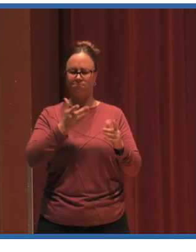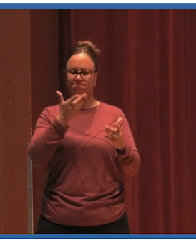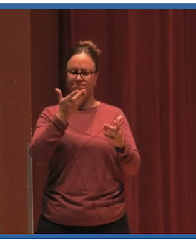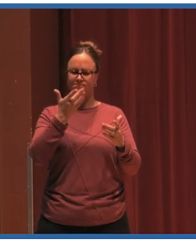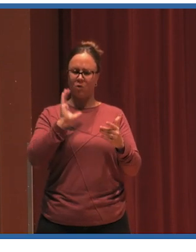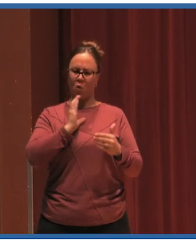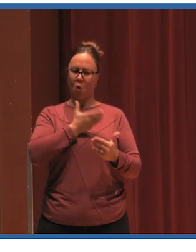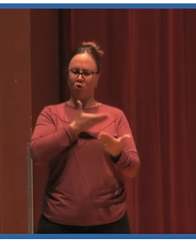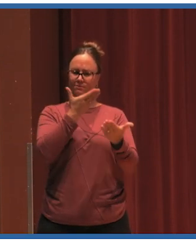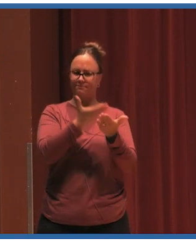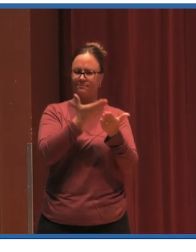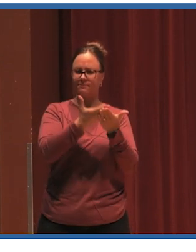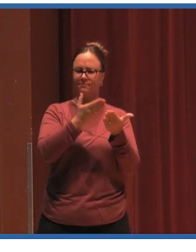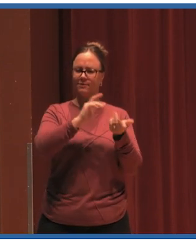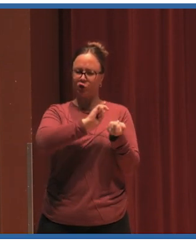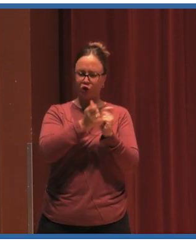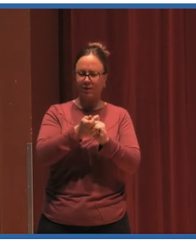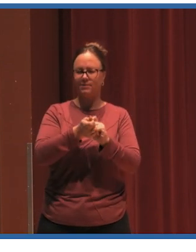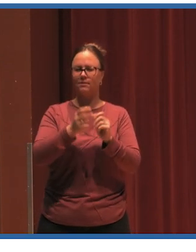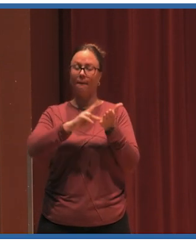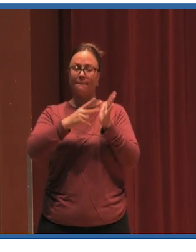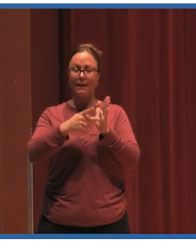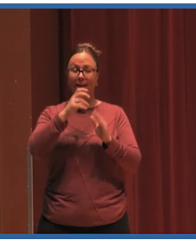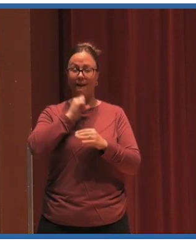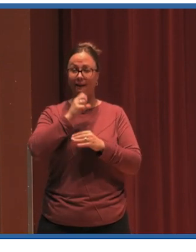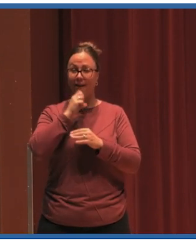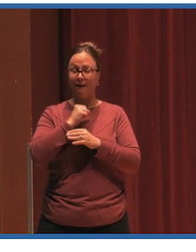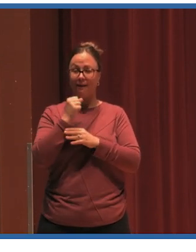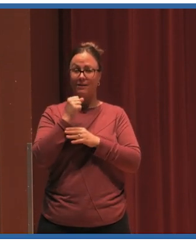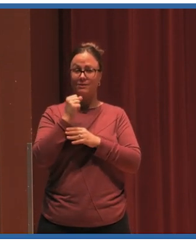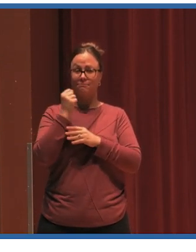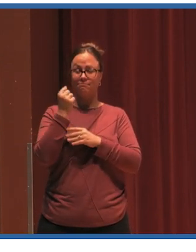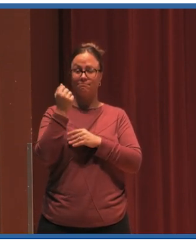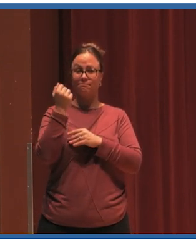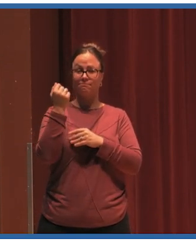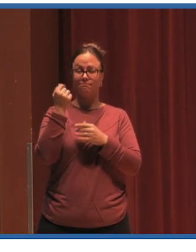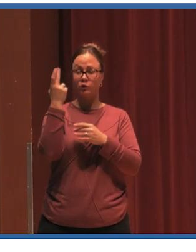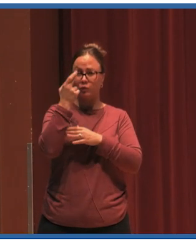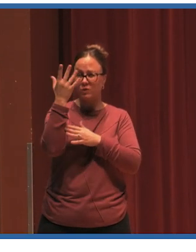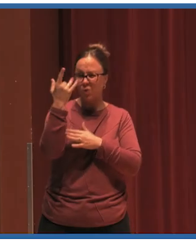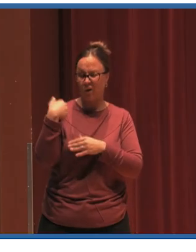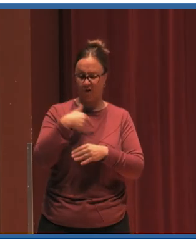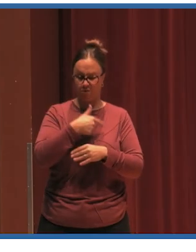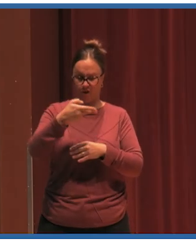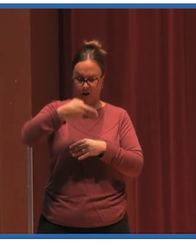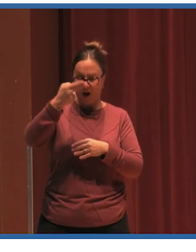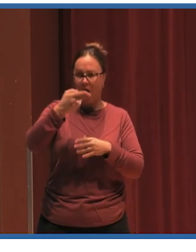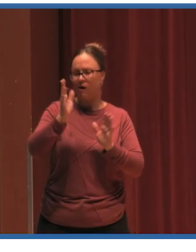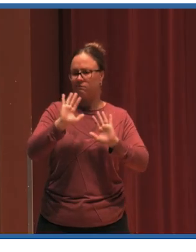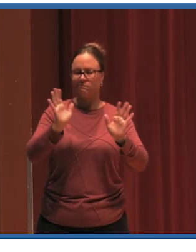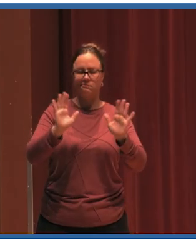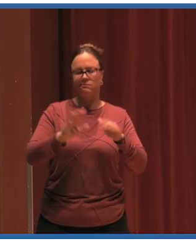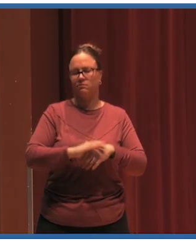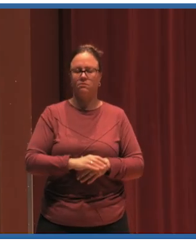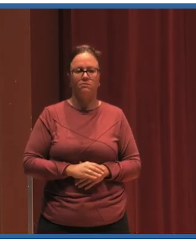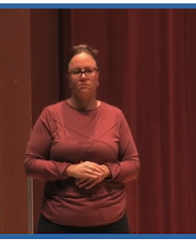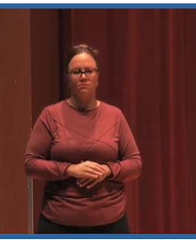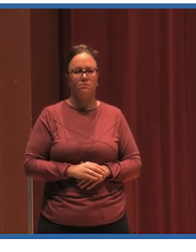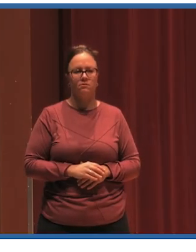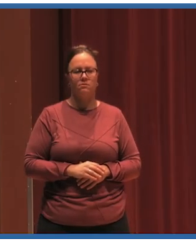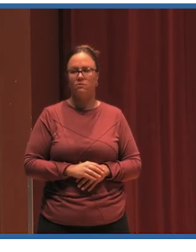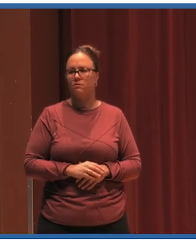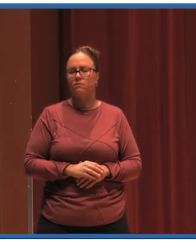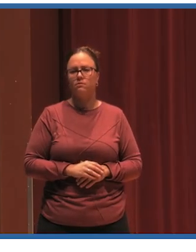that so that age isn't a factor. We do that by forcing the age distributions of all the populations that we're comparing to